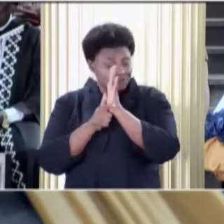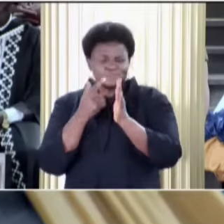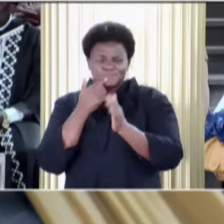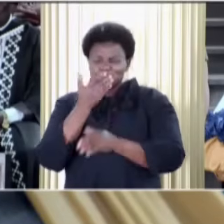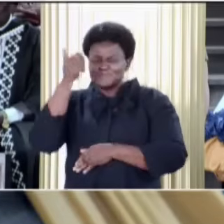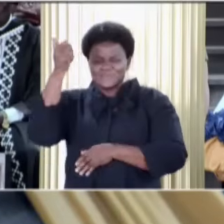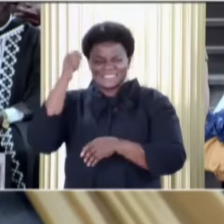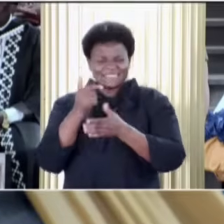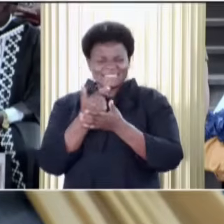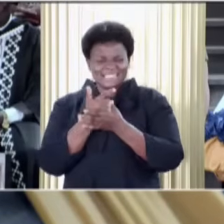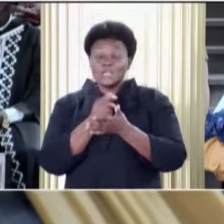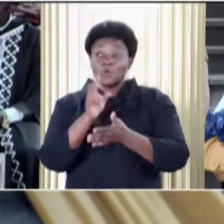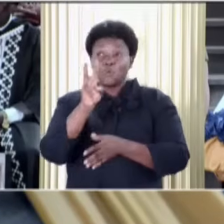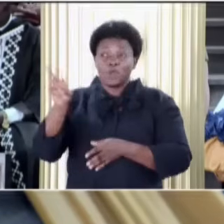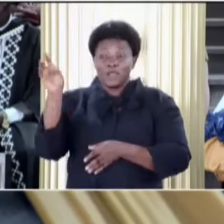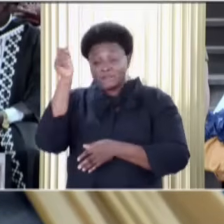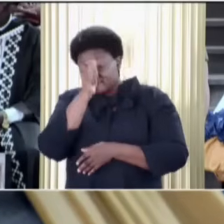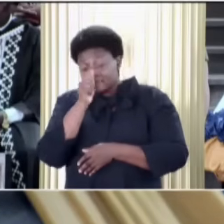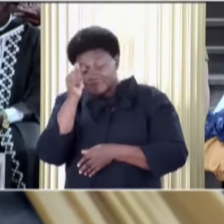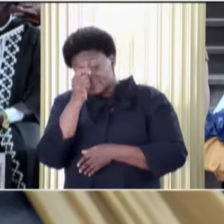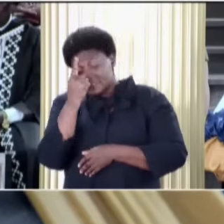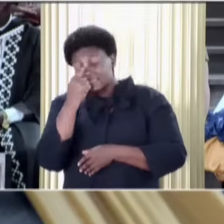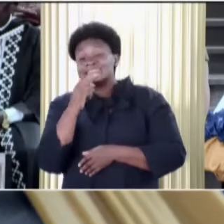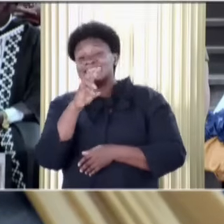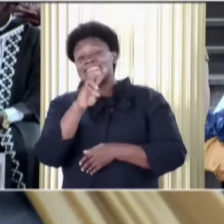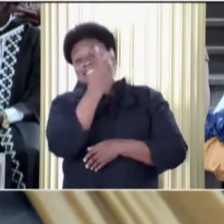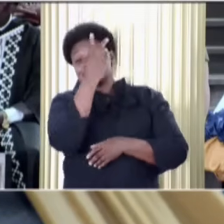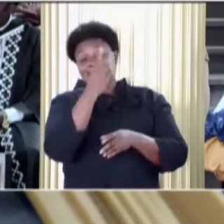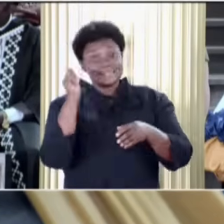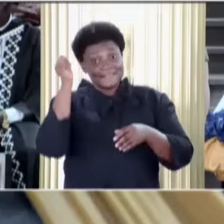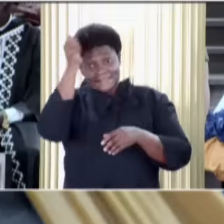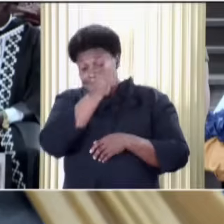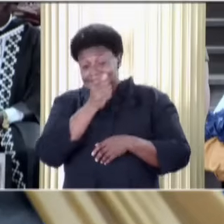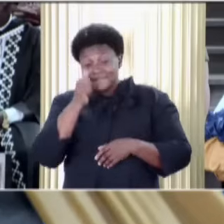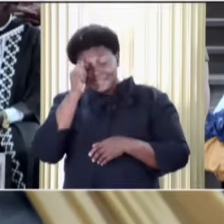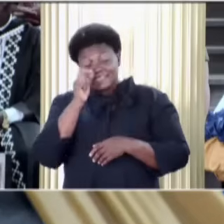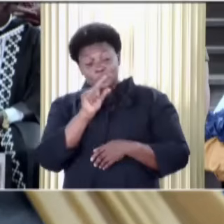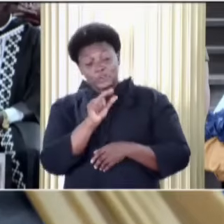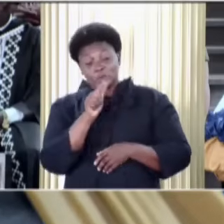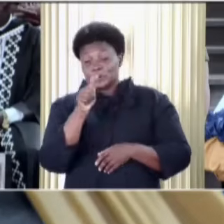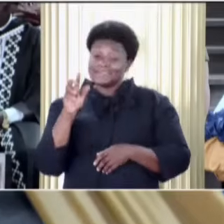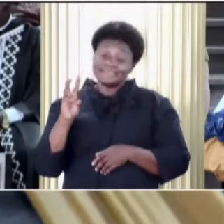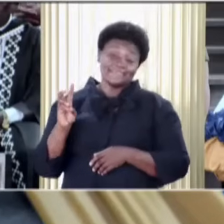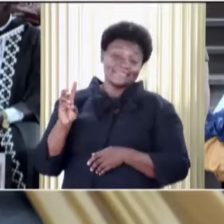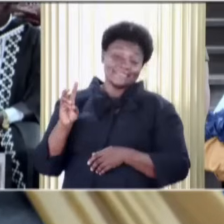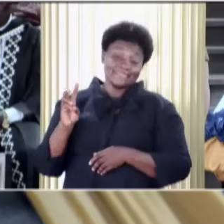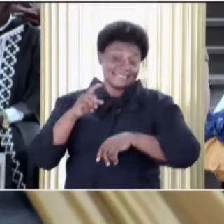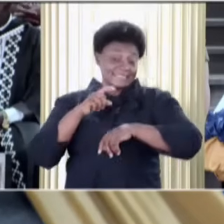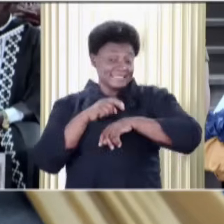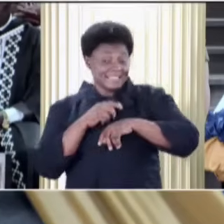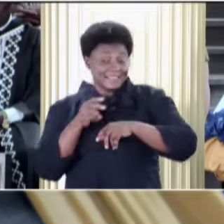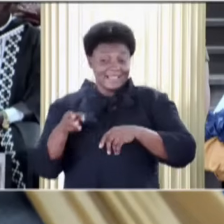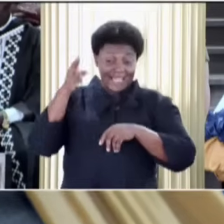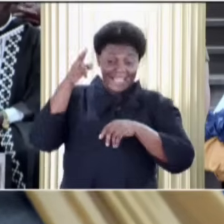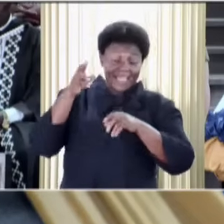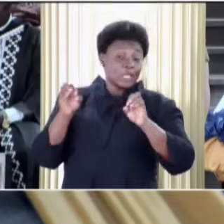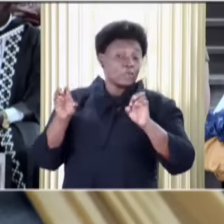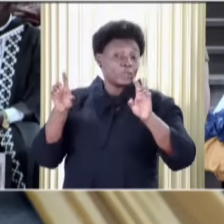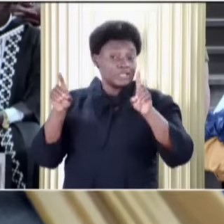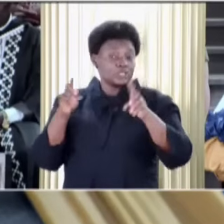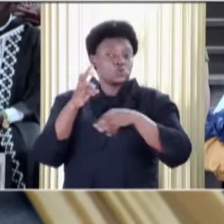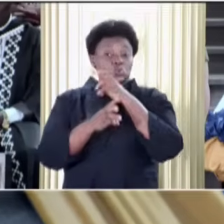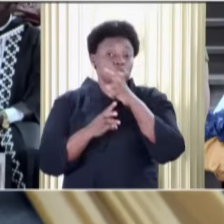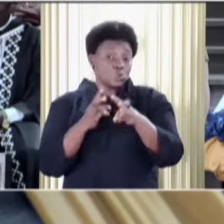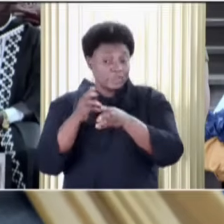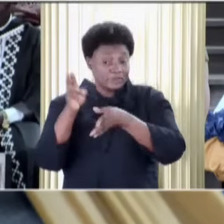Ghana and West Africa and 6th in Africa in the 2026 Times Higher Education World